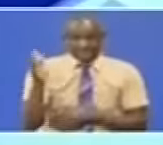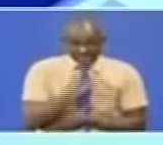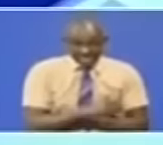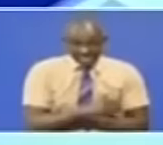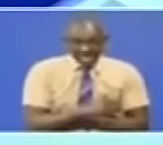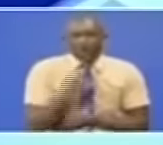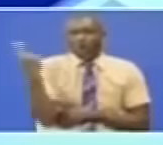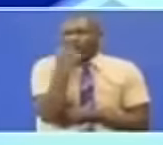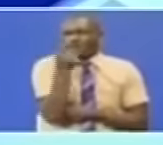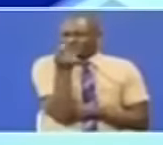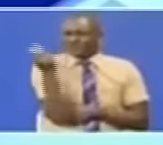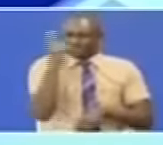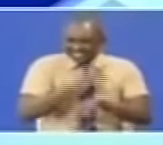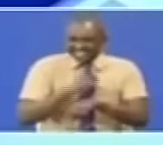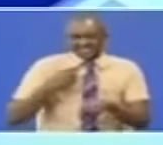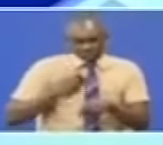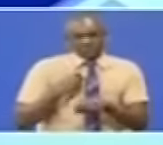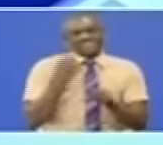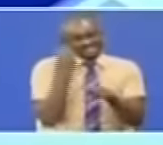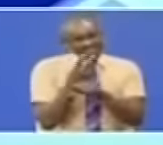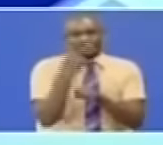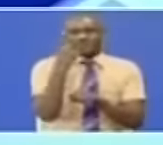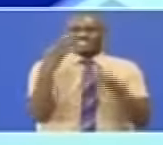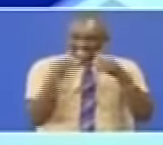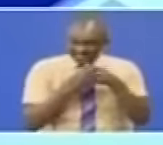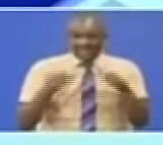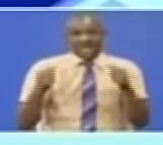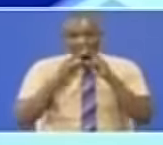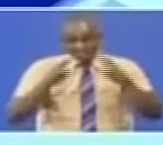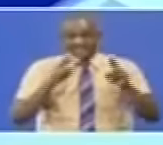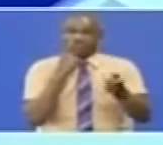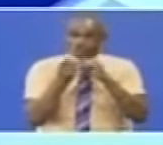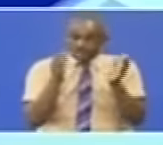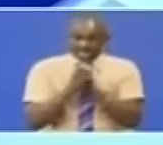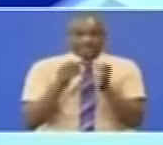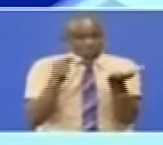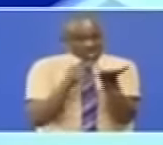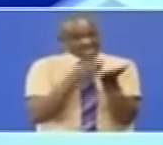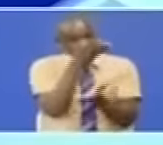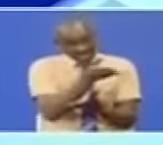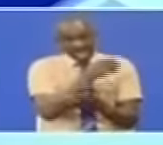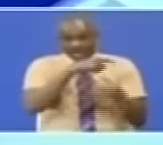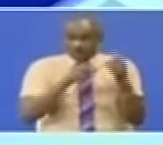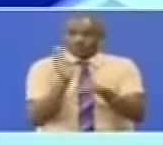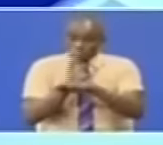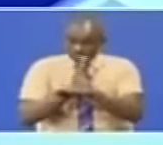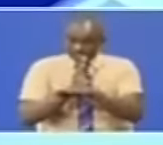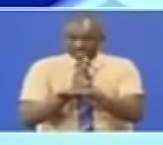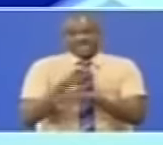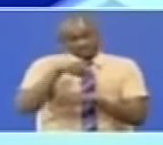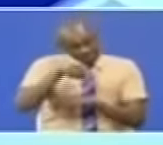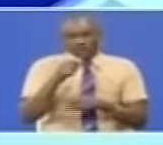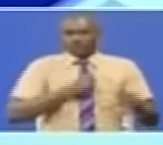With only a few days to the December 28th peace talks in Uganda by warring political factions in Burundi, Rwanda's President Paul Kagame